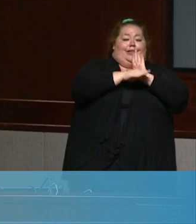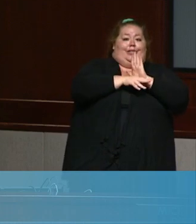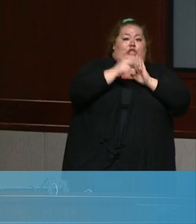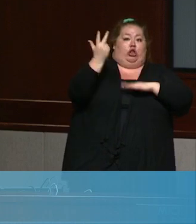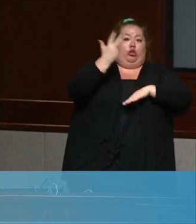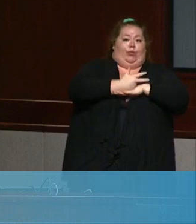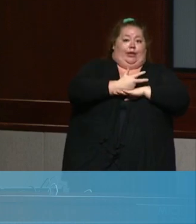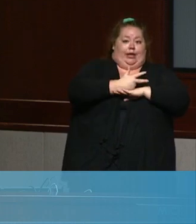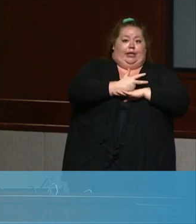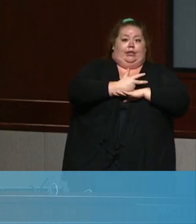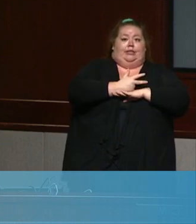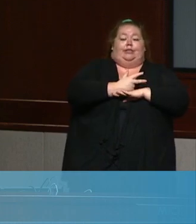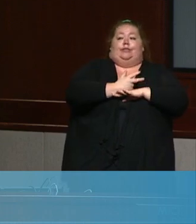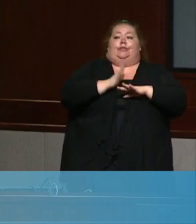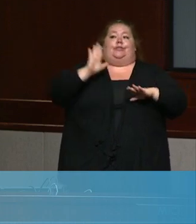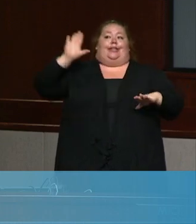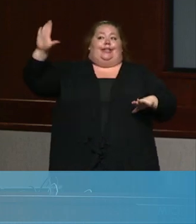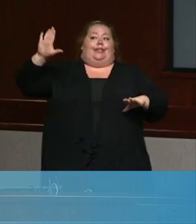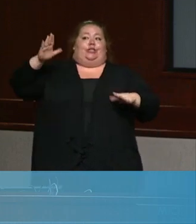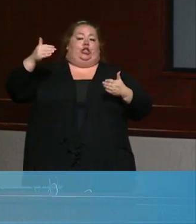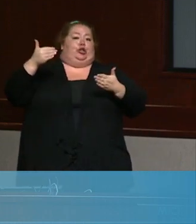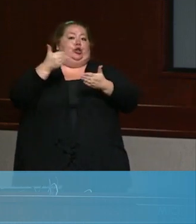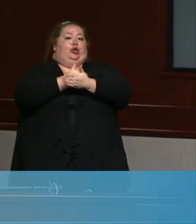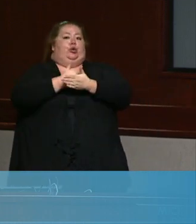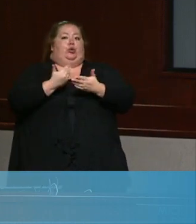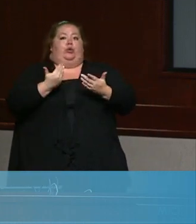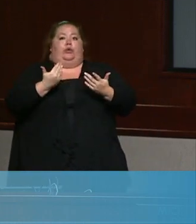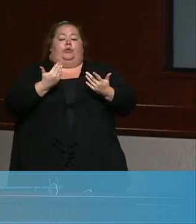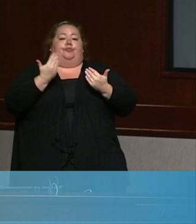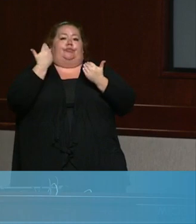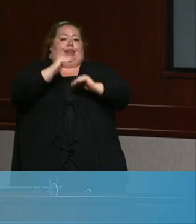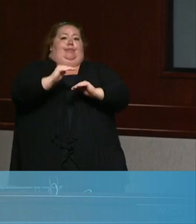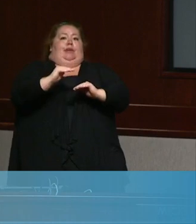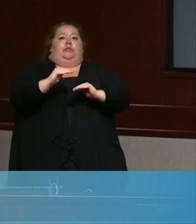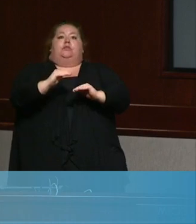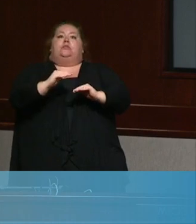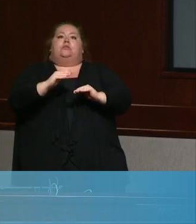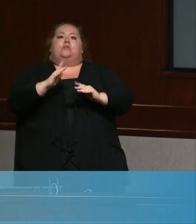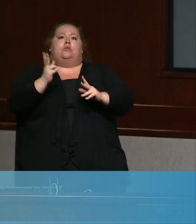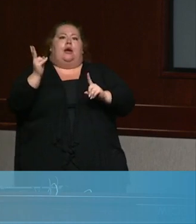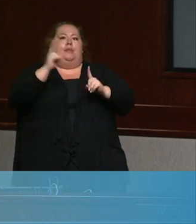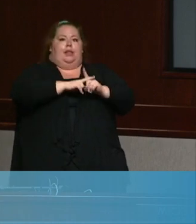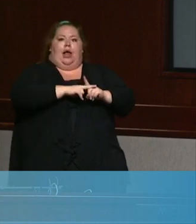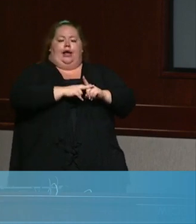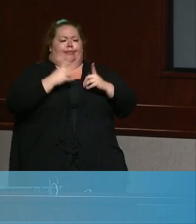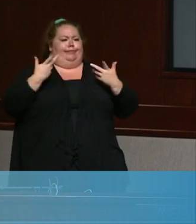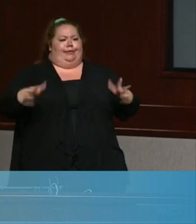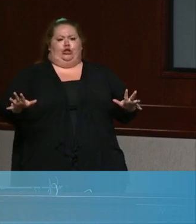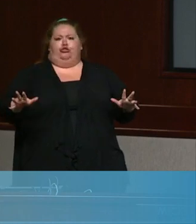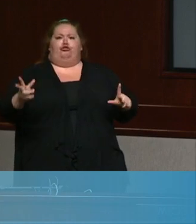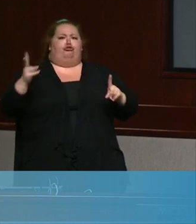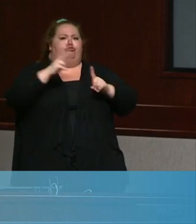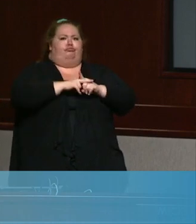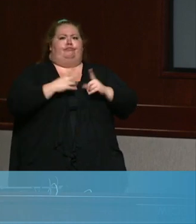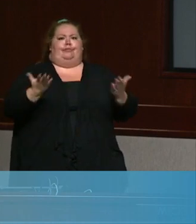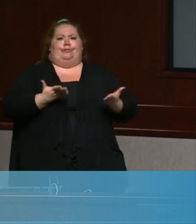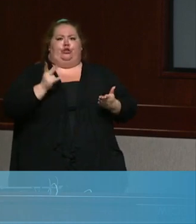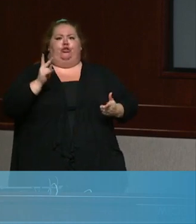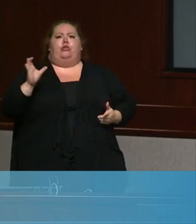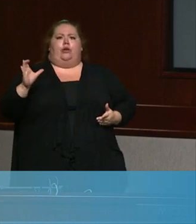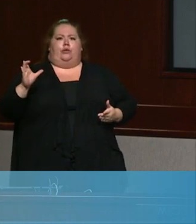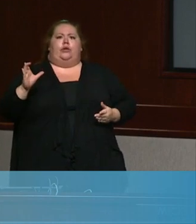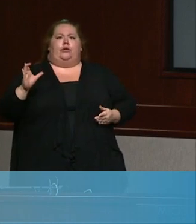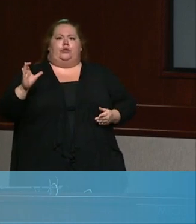the governor's new restrictions apply. And so that has occurred already. Unfortunately, and